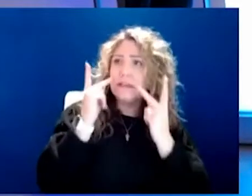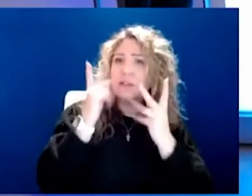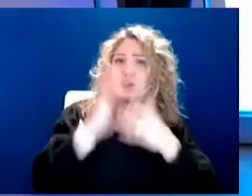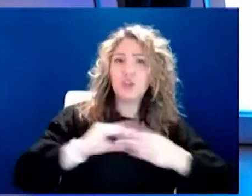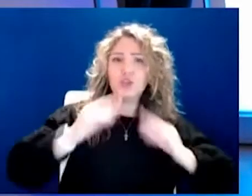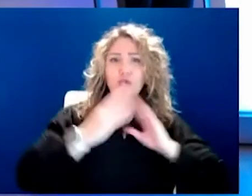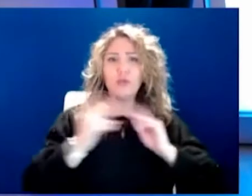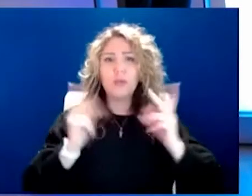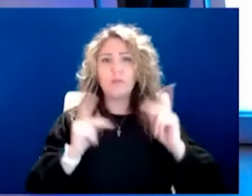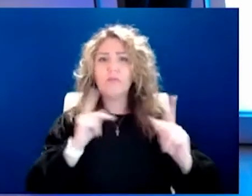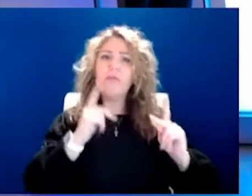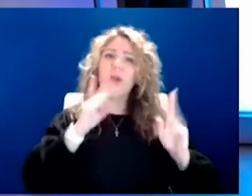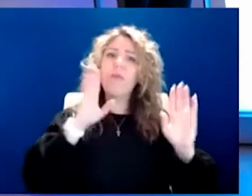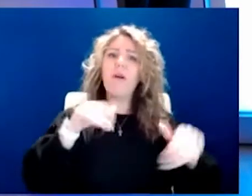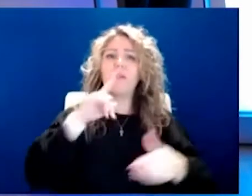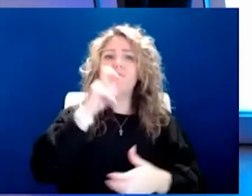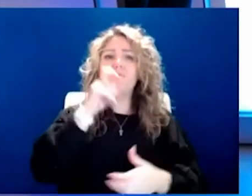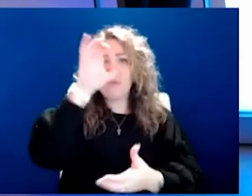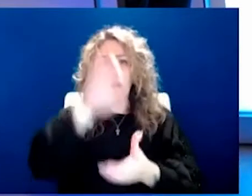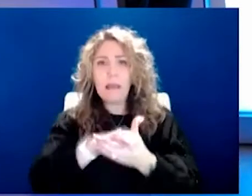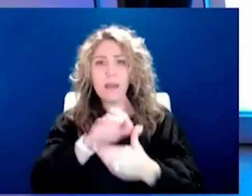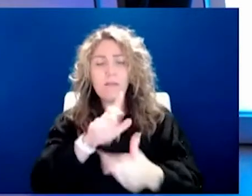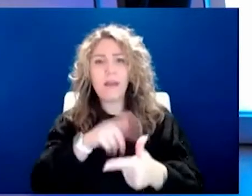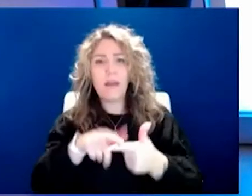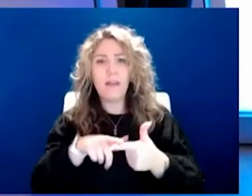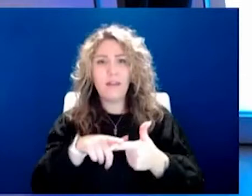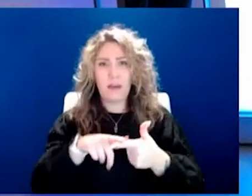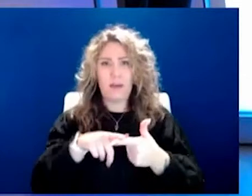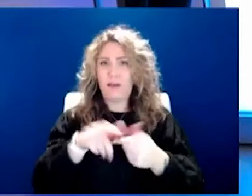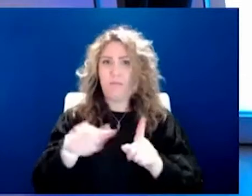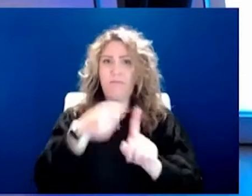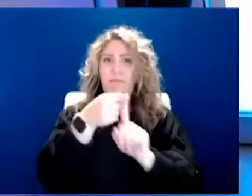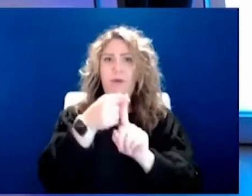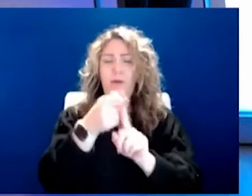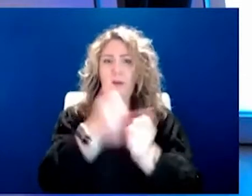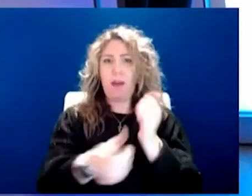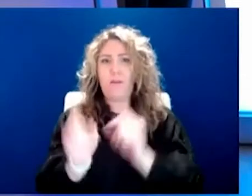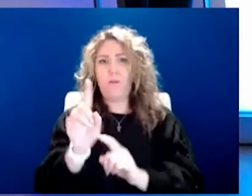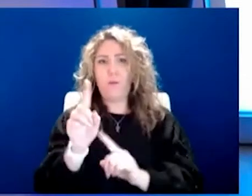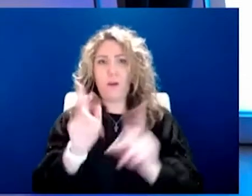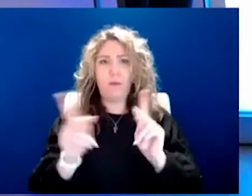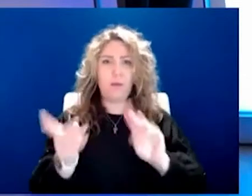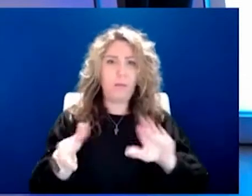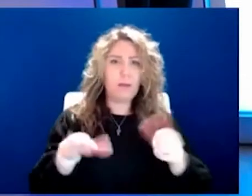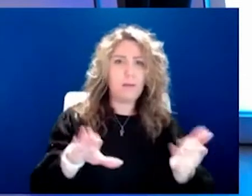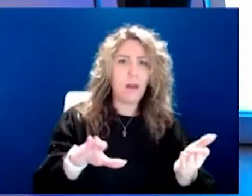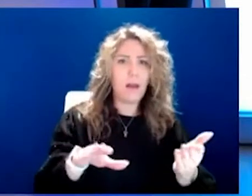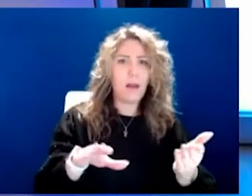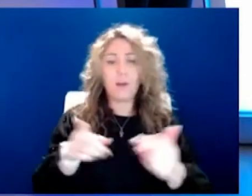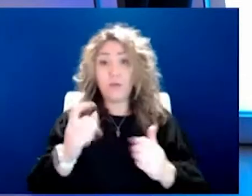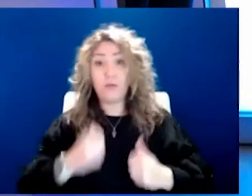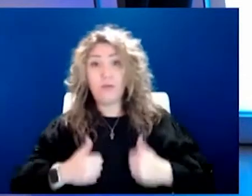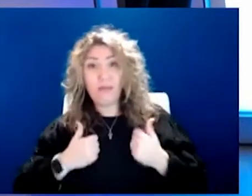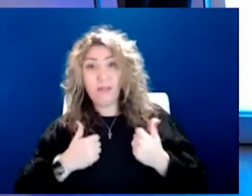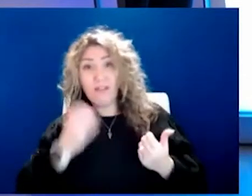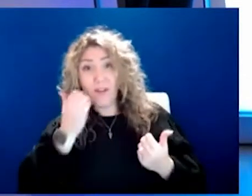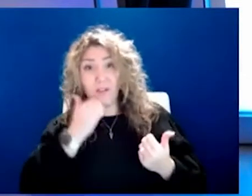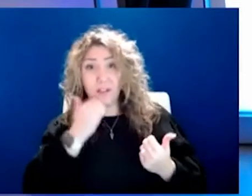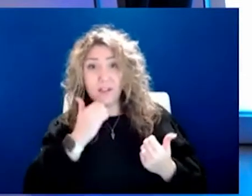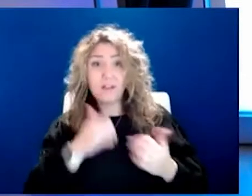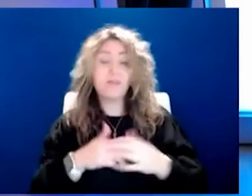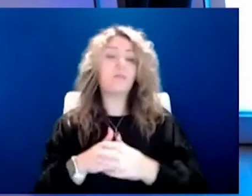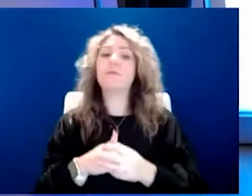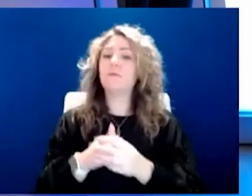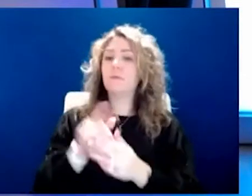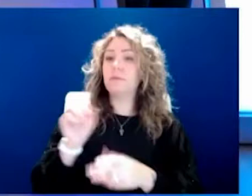hard to get on board when this pandemic comes out of nowhere. People are dying. It's hard to understand, and you're living it every day. Right. Yeah, That's absolutely. yeah.